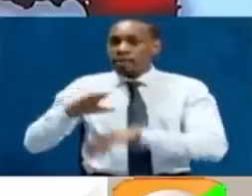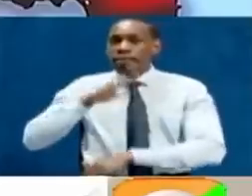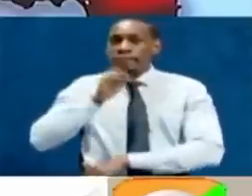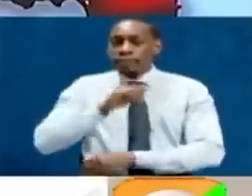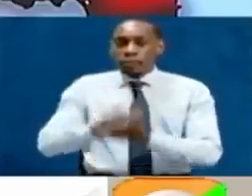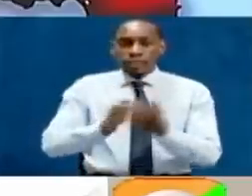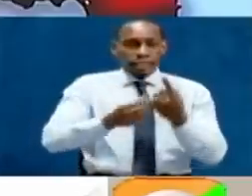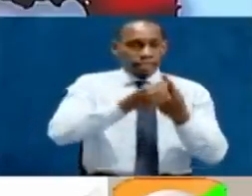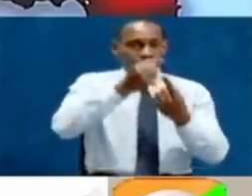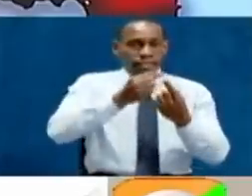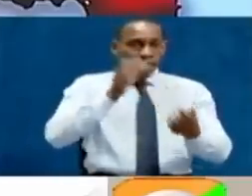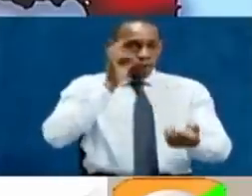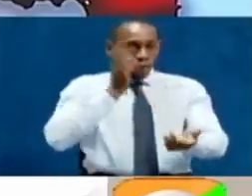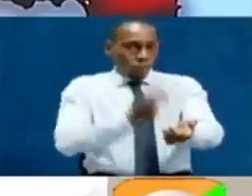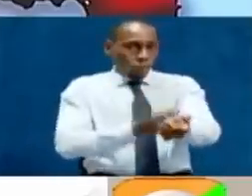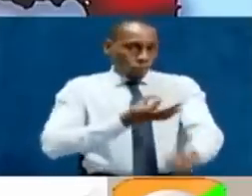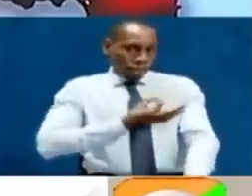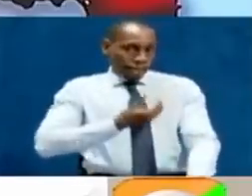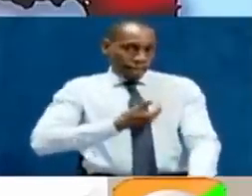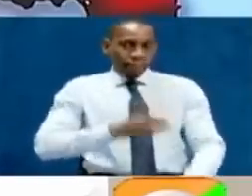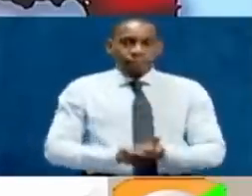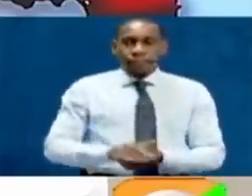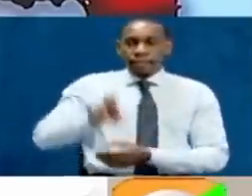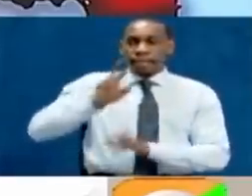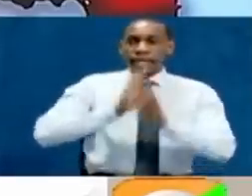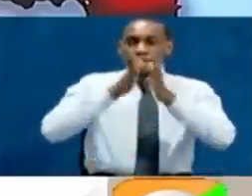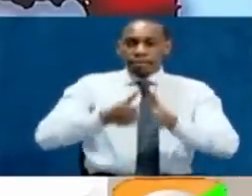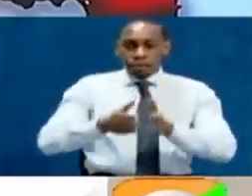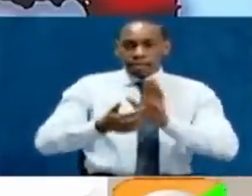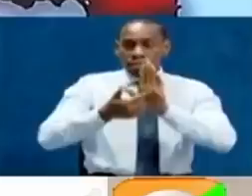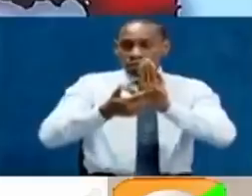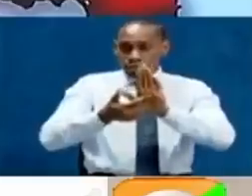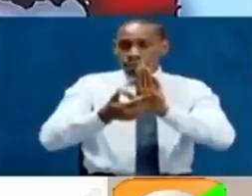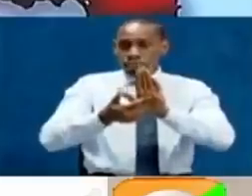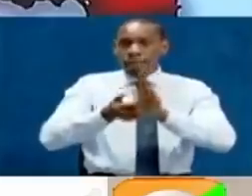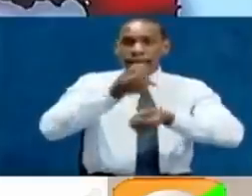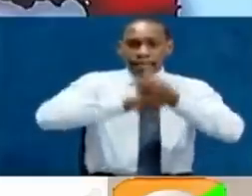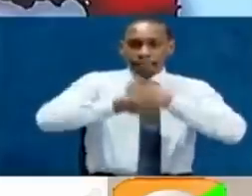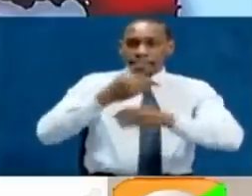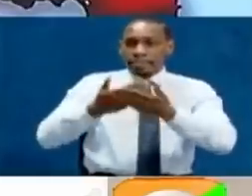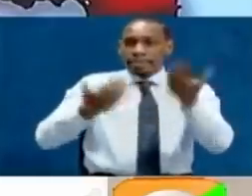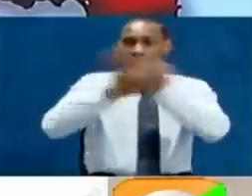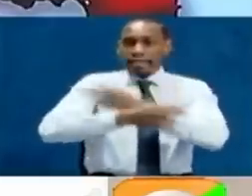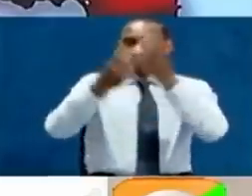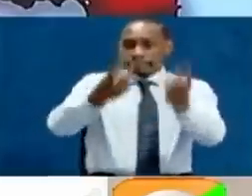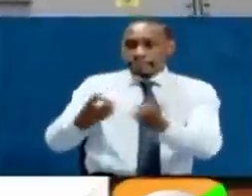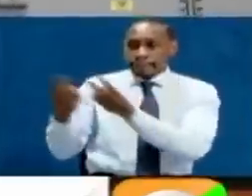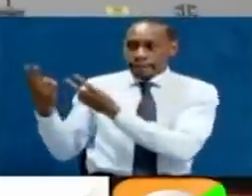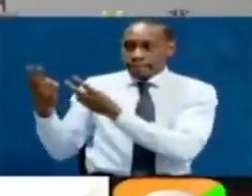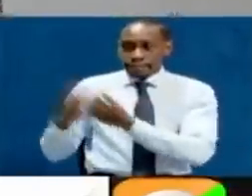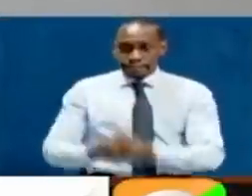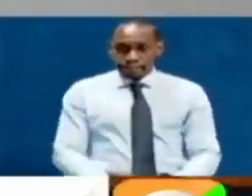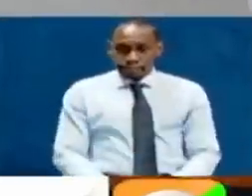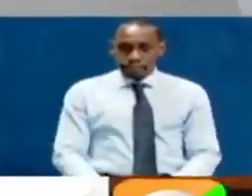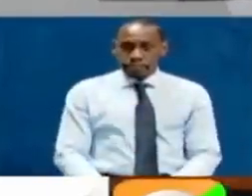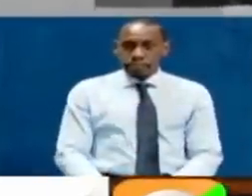single gunshot wound to his chest. Nimrod Taabu now gives us the chronology of last night's events.